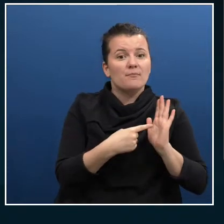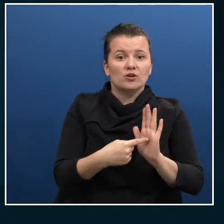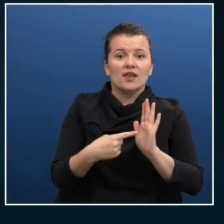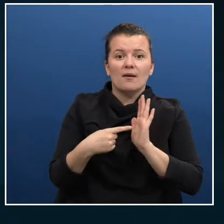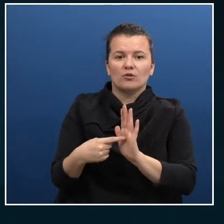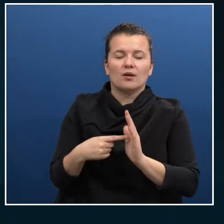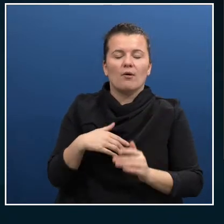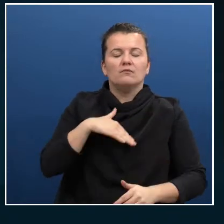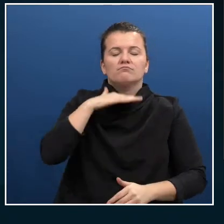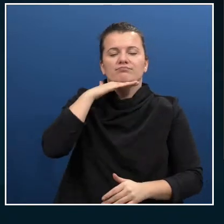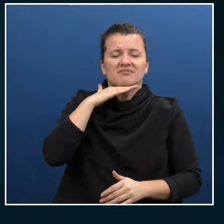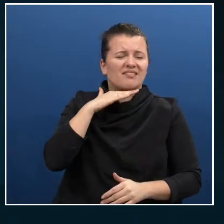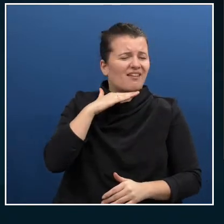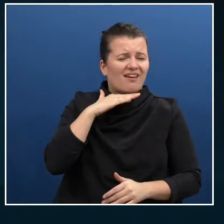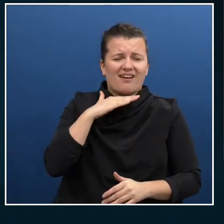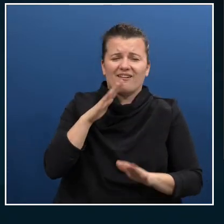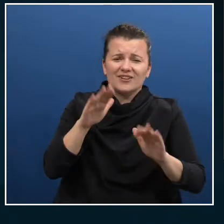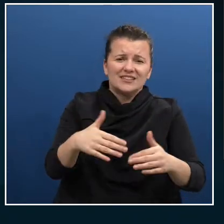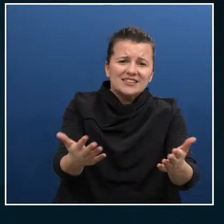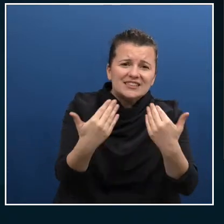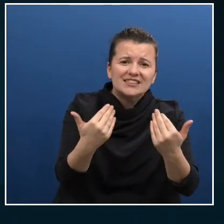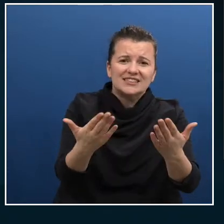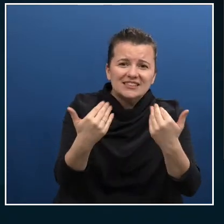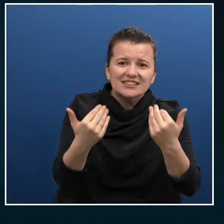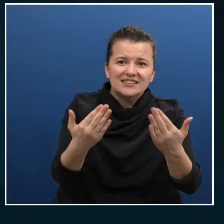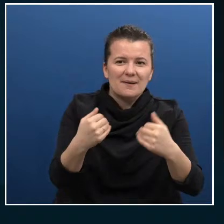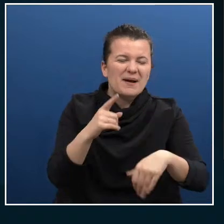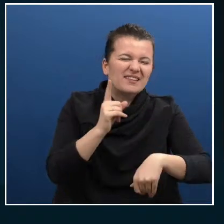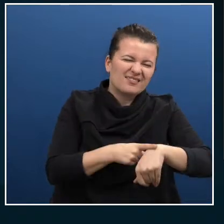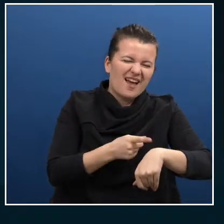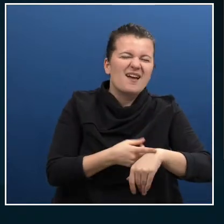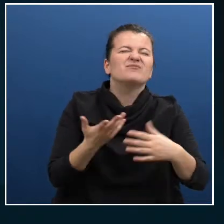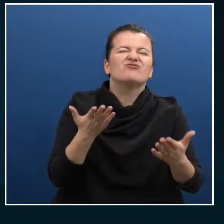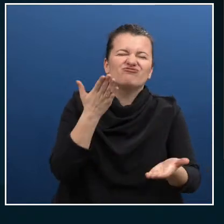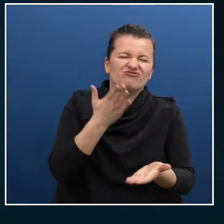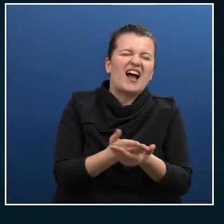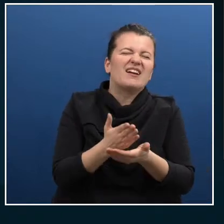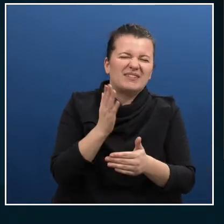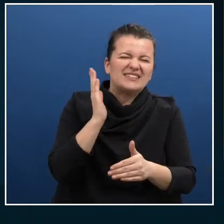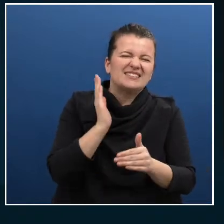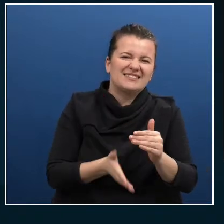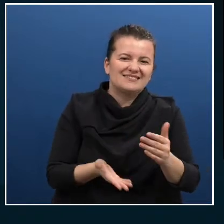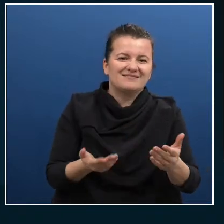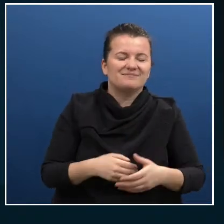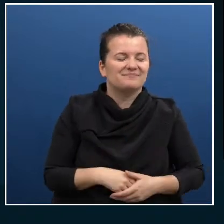but yeah, but due to the time, yeah. Exactly.